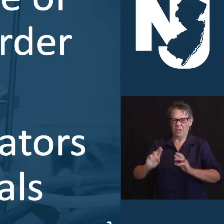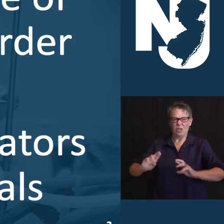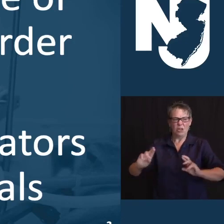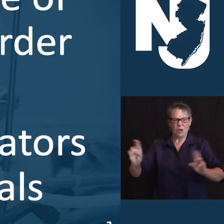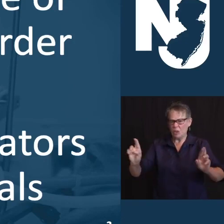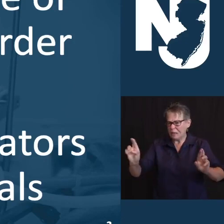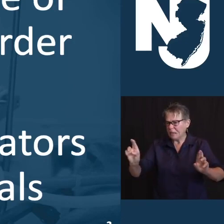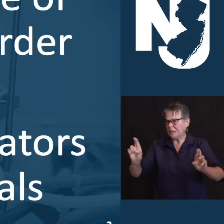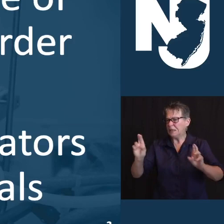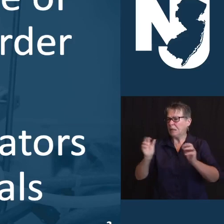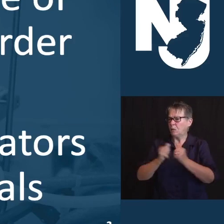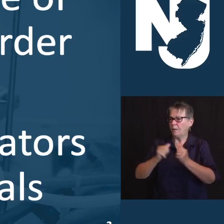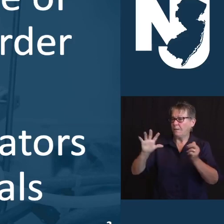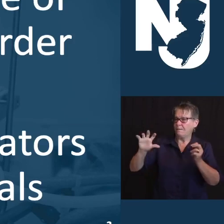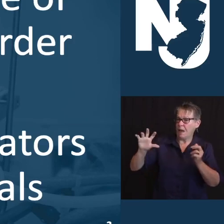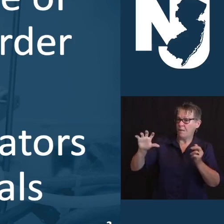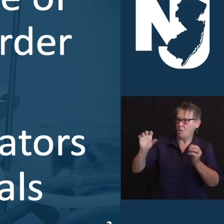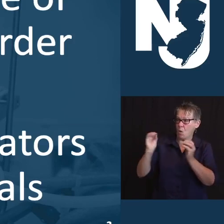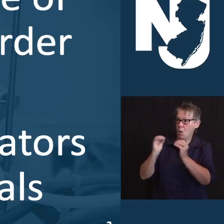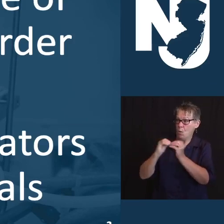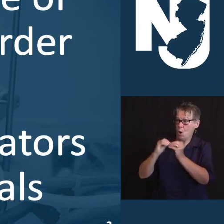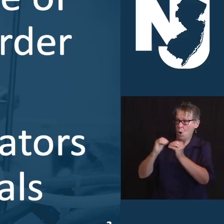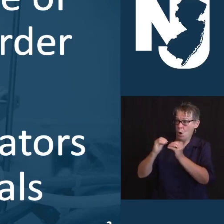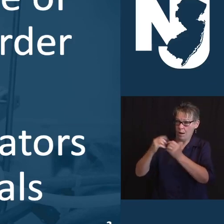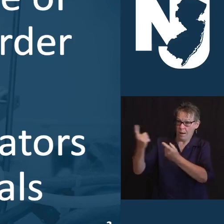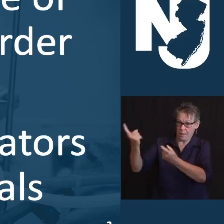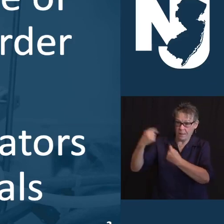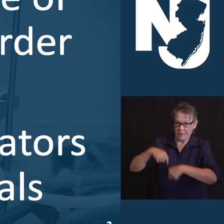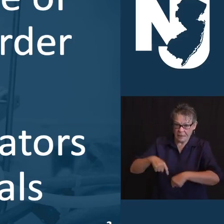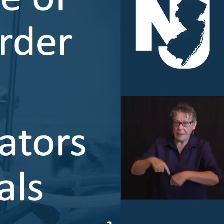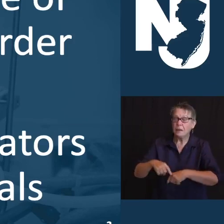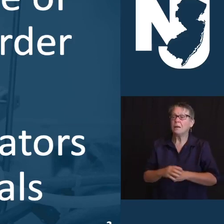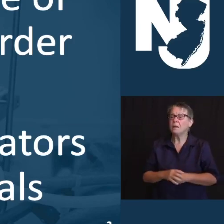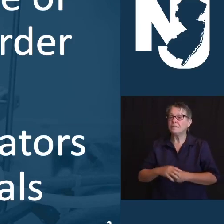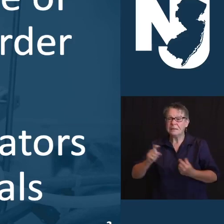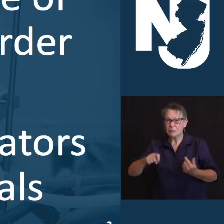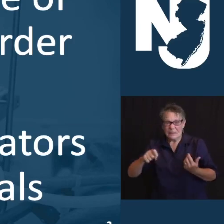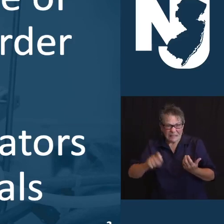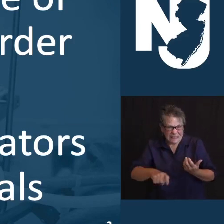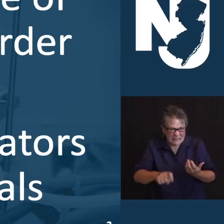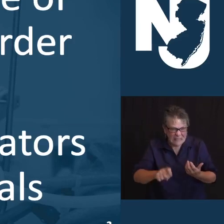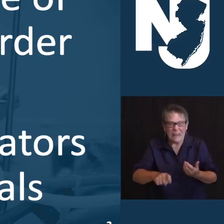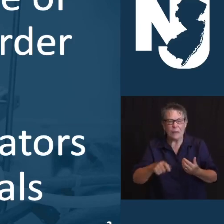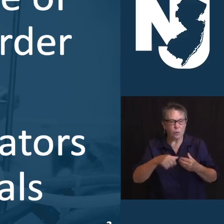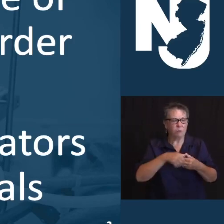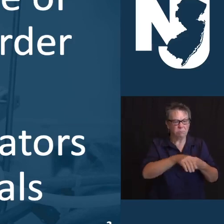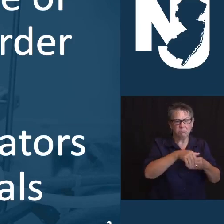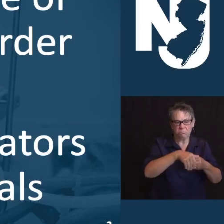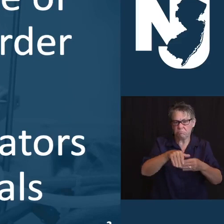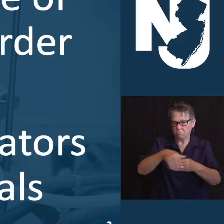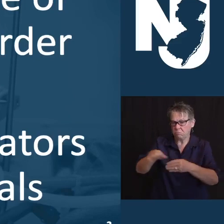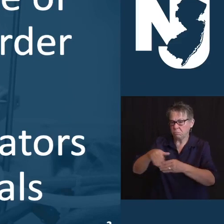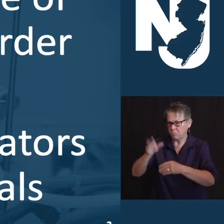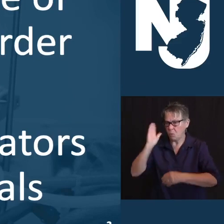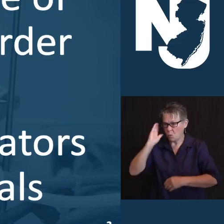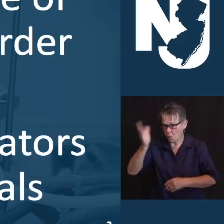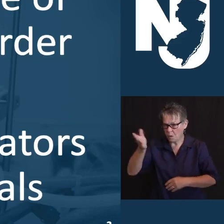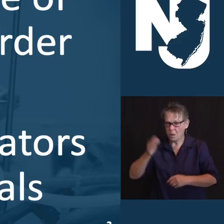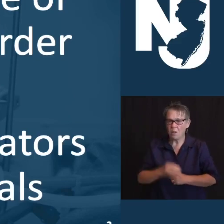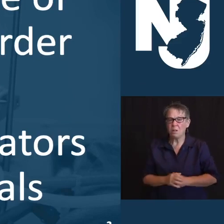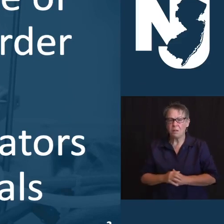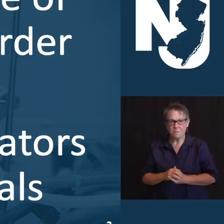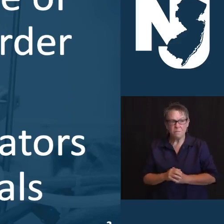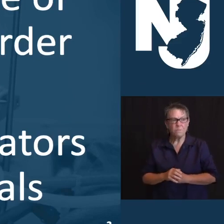these critical devices, and we have another 500 on order. And we should note that there are currently